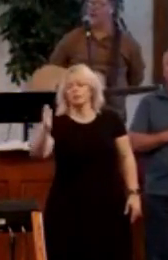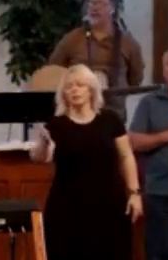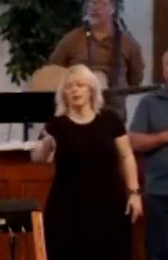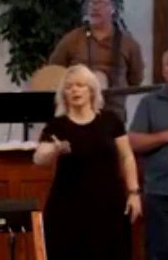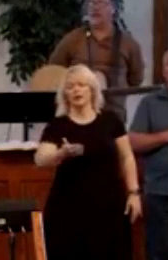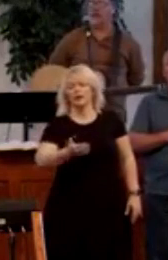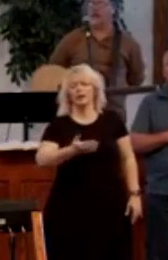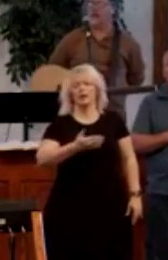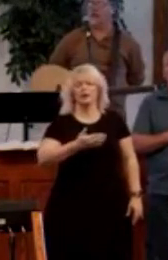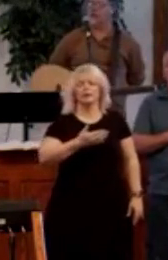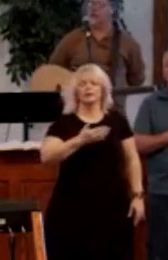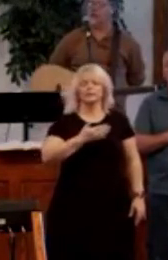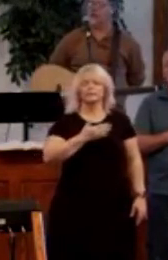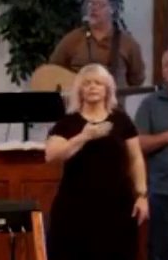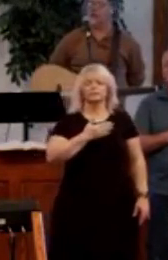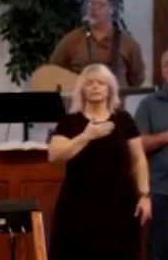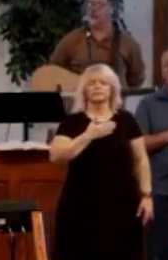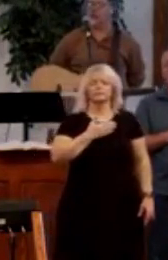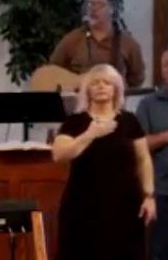forever